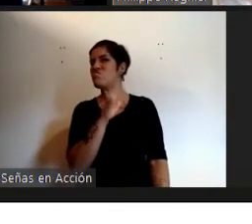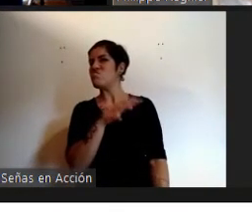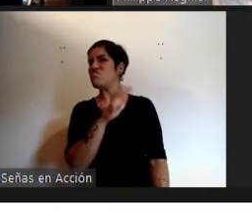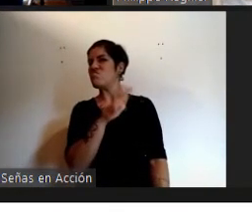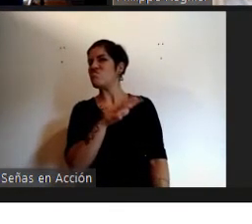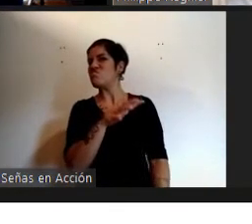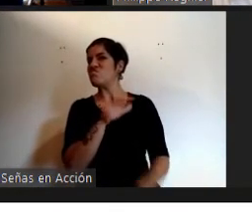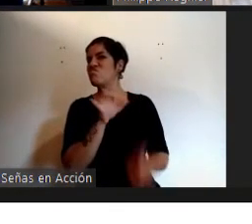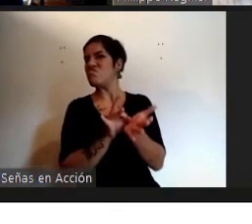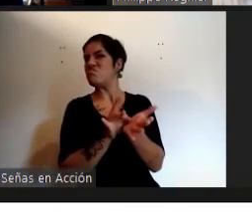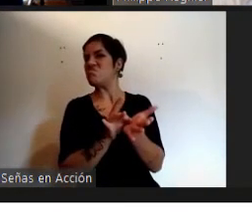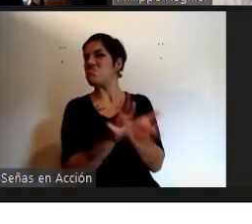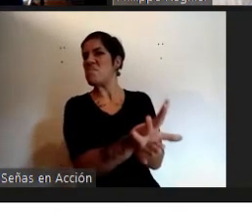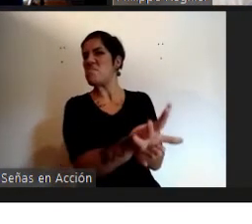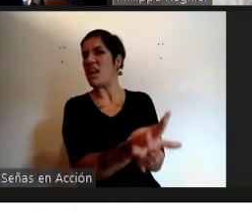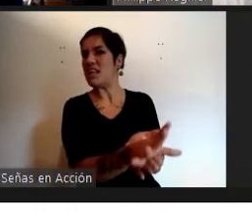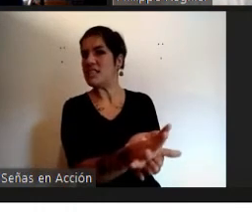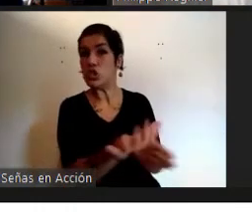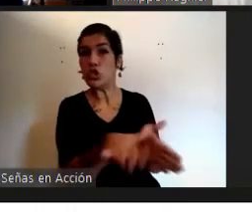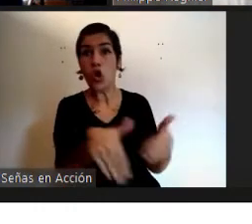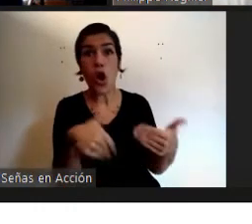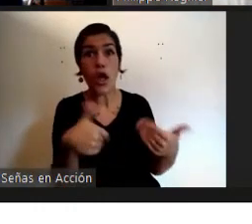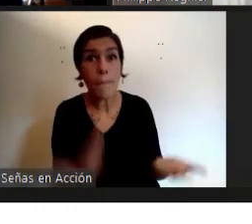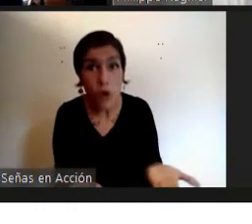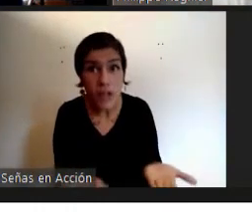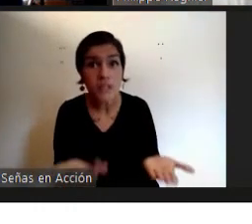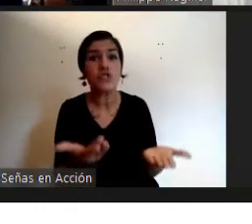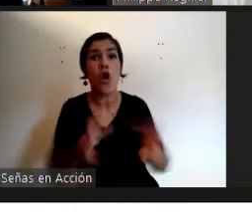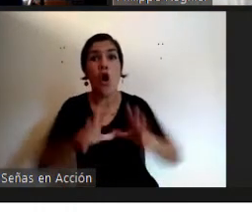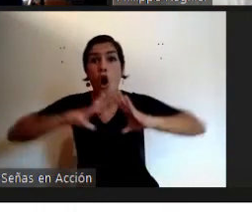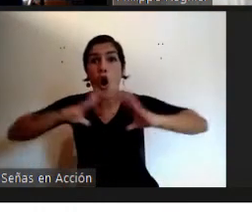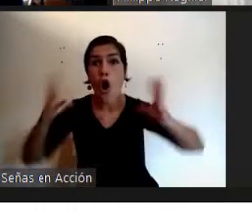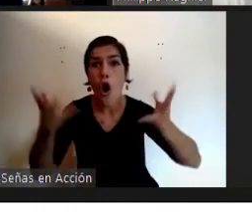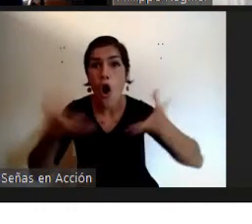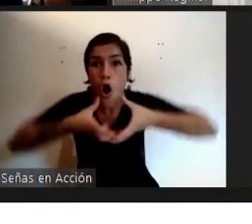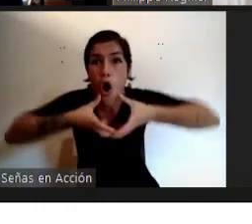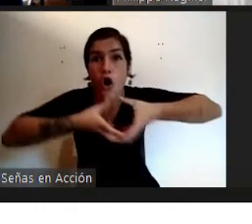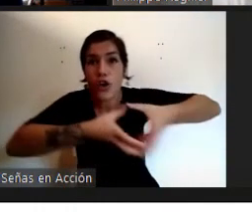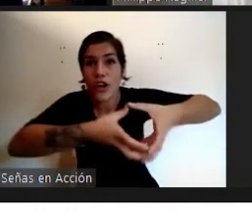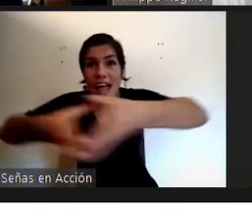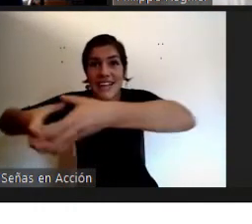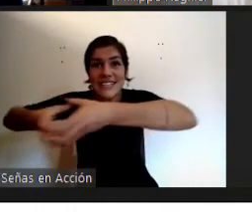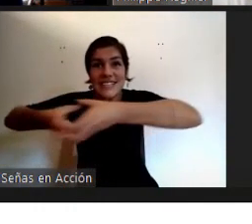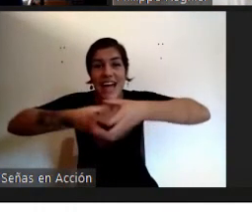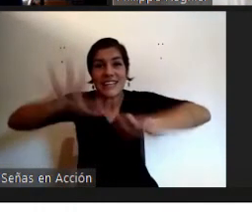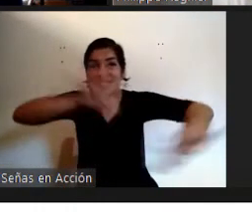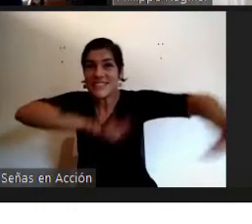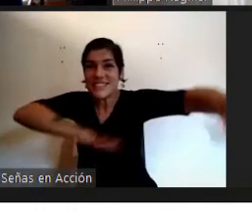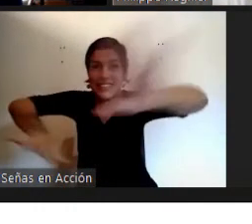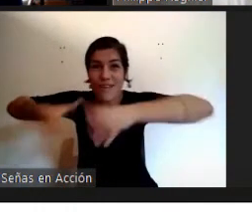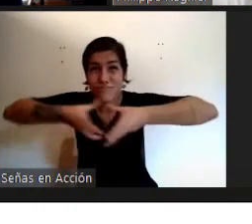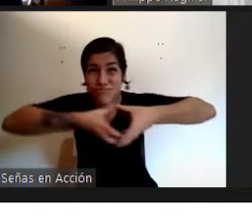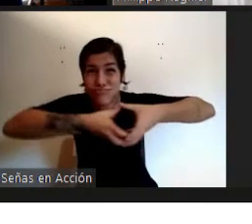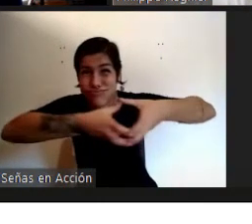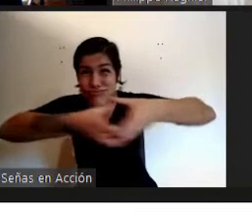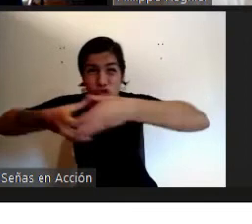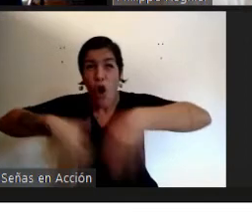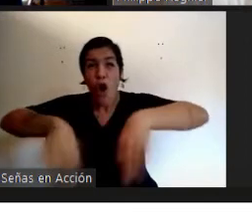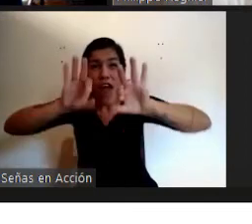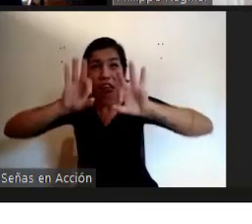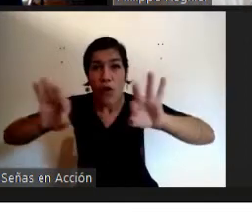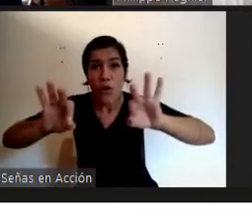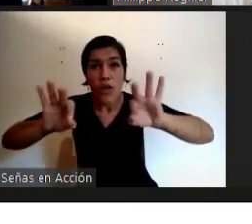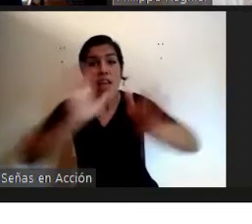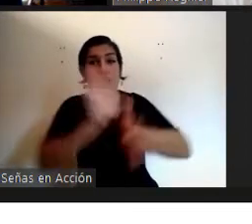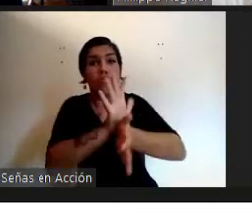structures that are fitting for a rational society. And in the Mexican case, this is